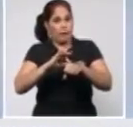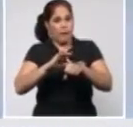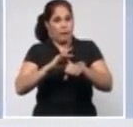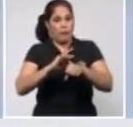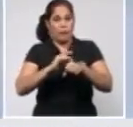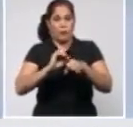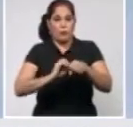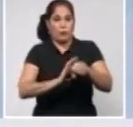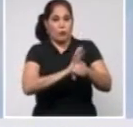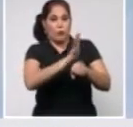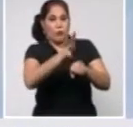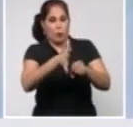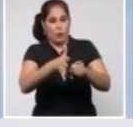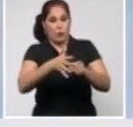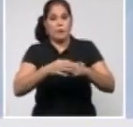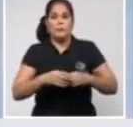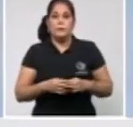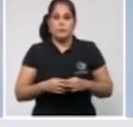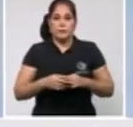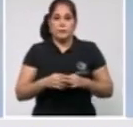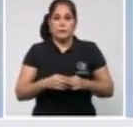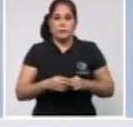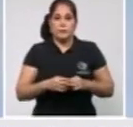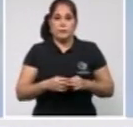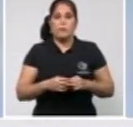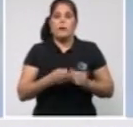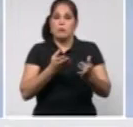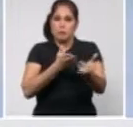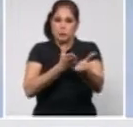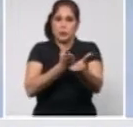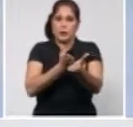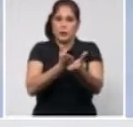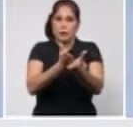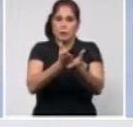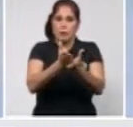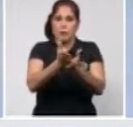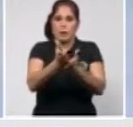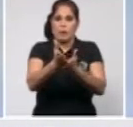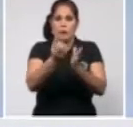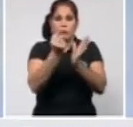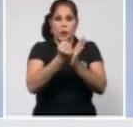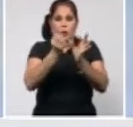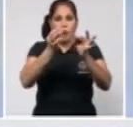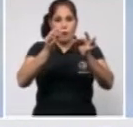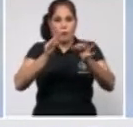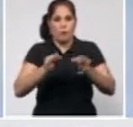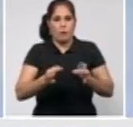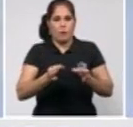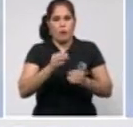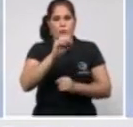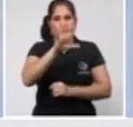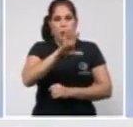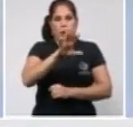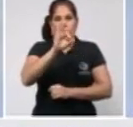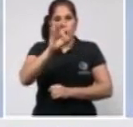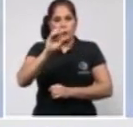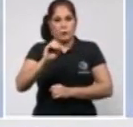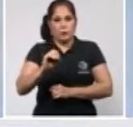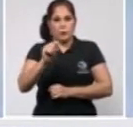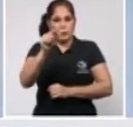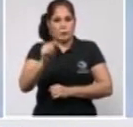5,597 people who have been diagnosed with the virus thus far in Cuba, 580,